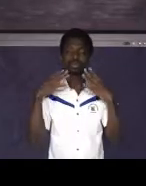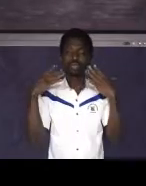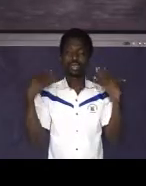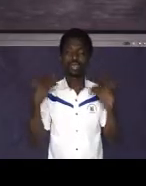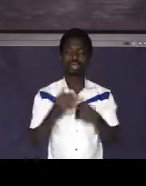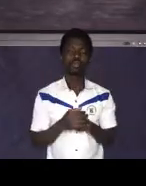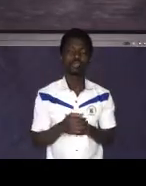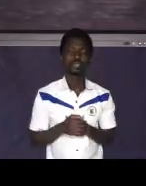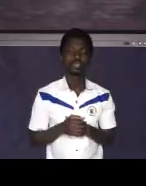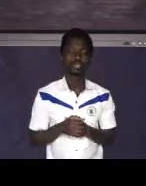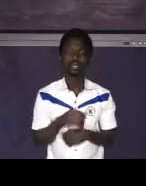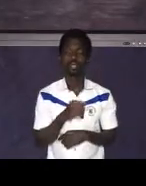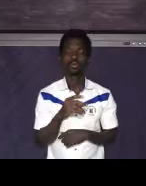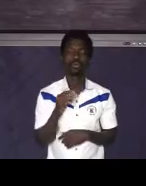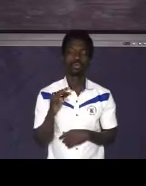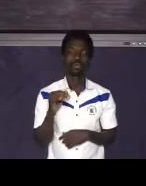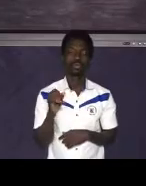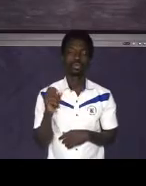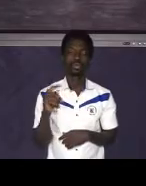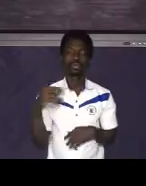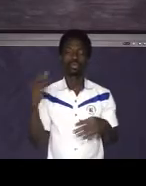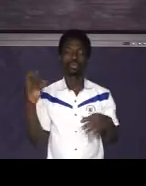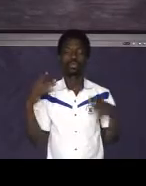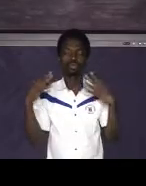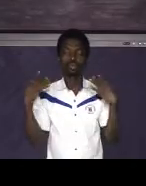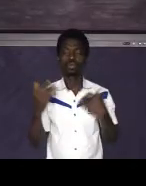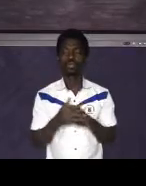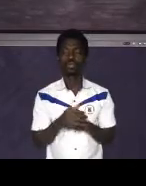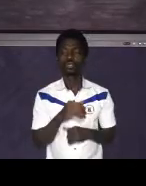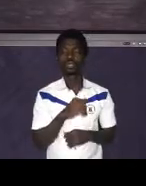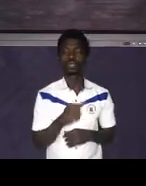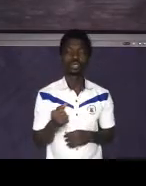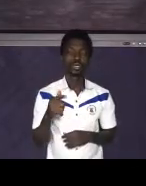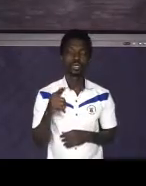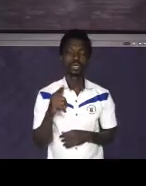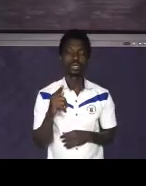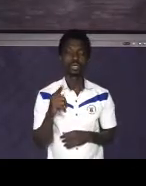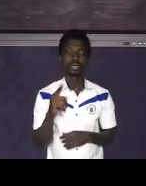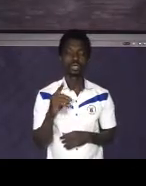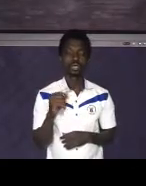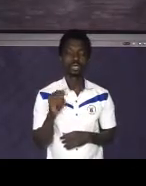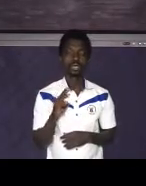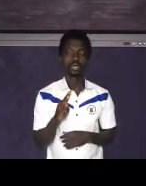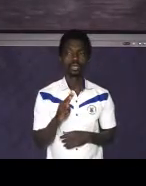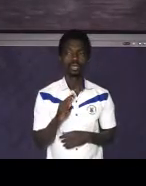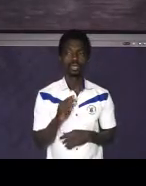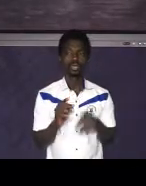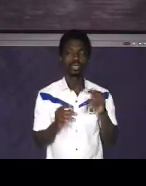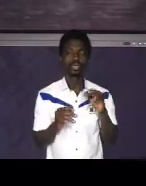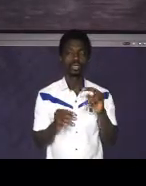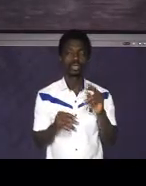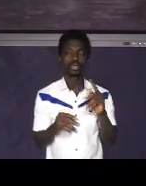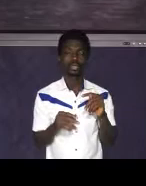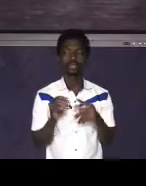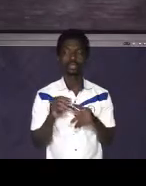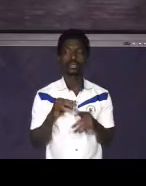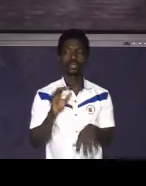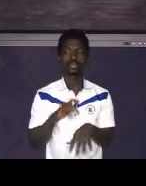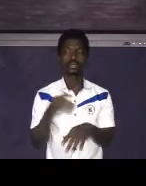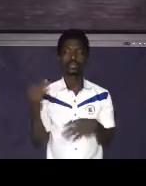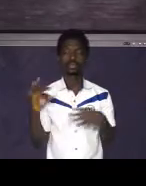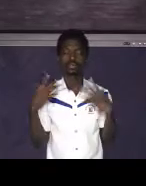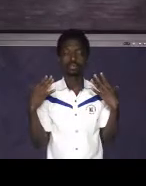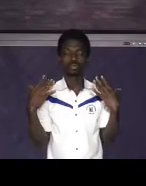ha ha. A burst of laughter. A dab, tint, or touch of